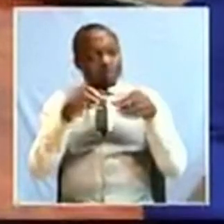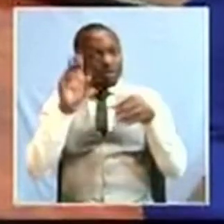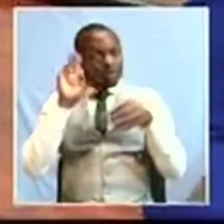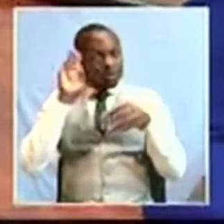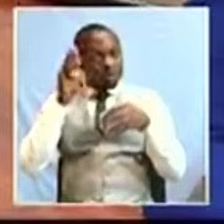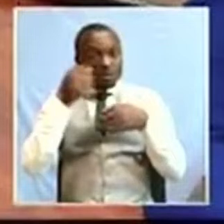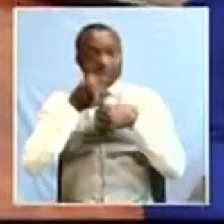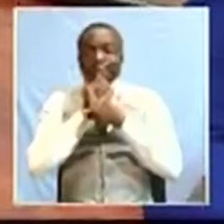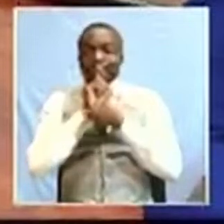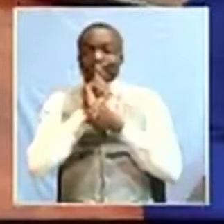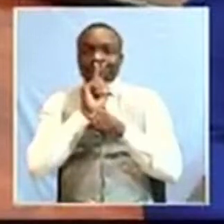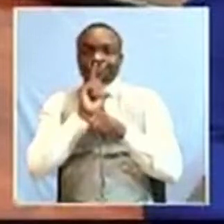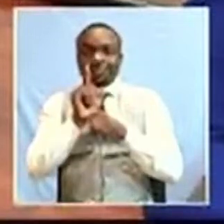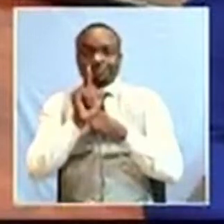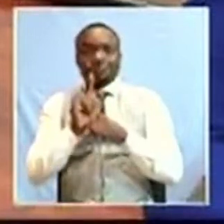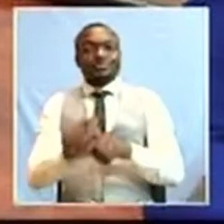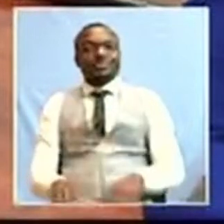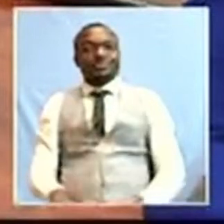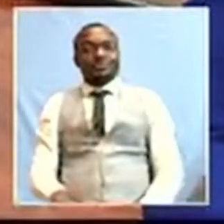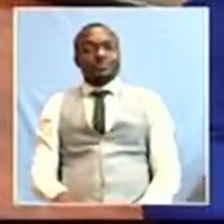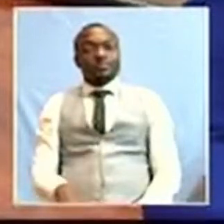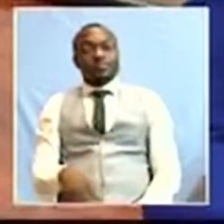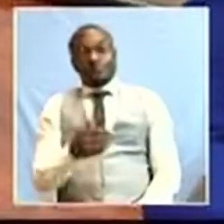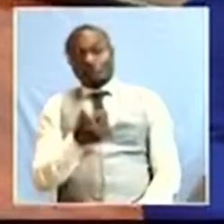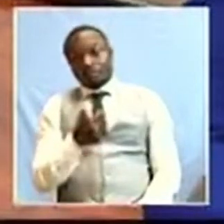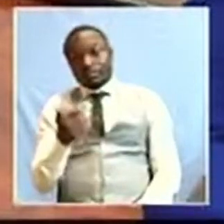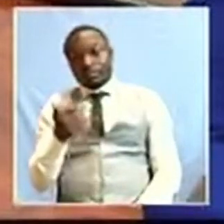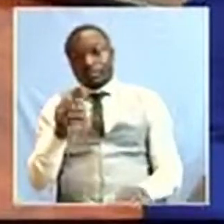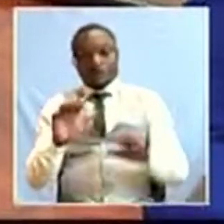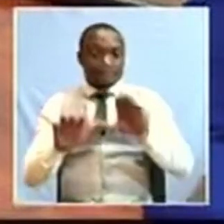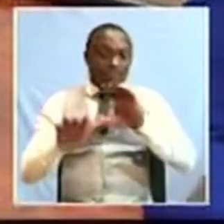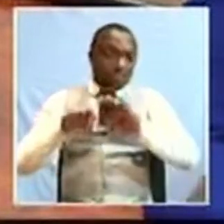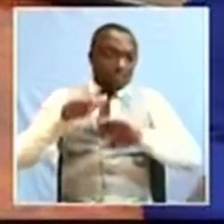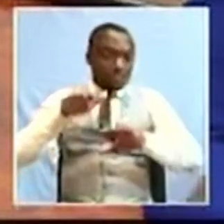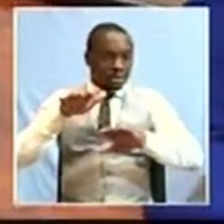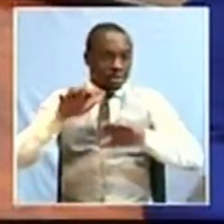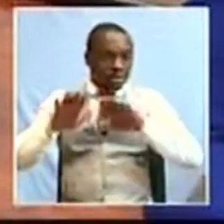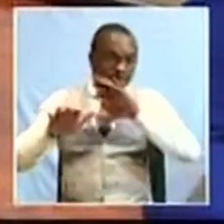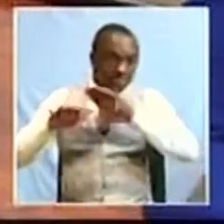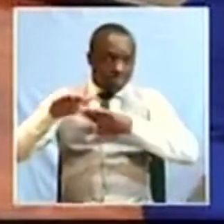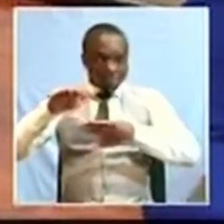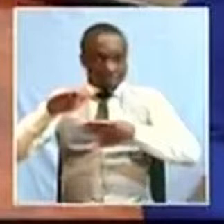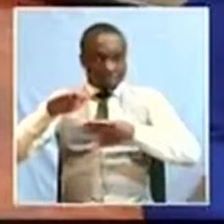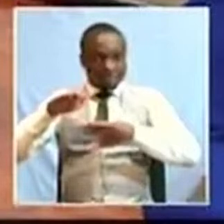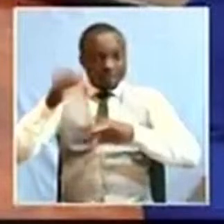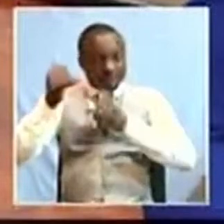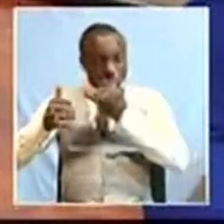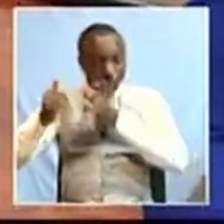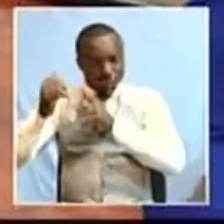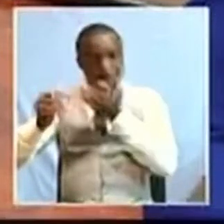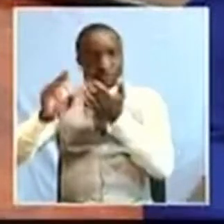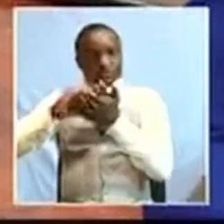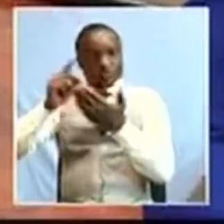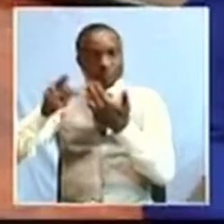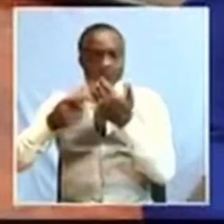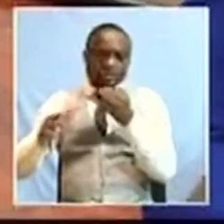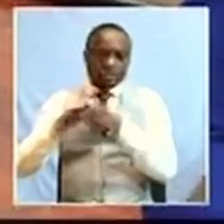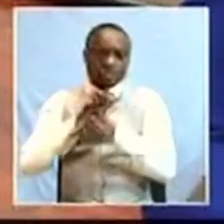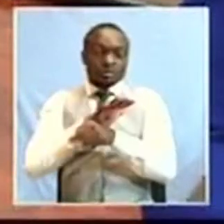further ensure that the remaining steps are finalized and the program